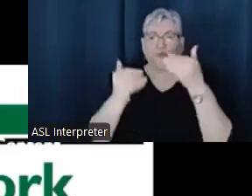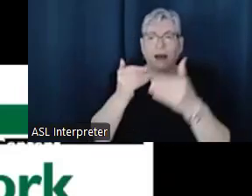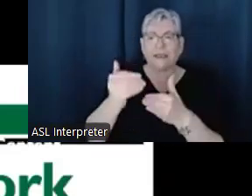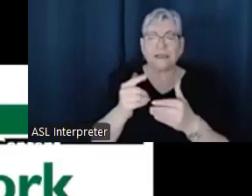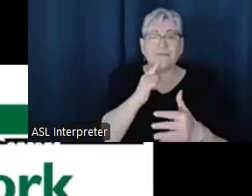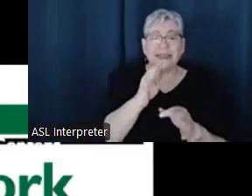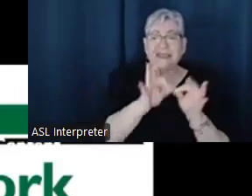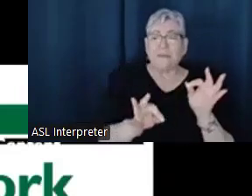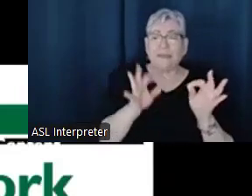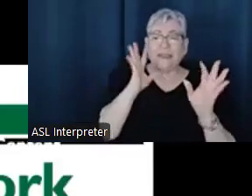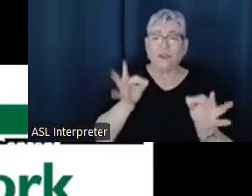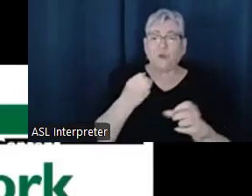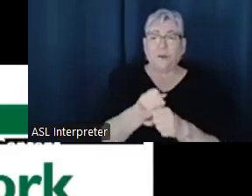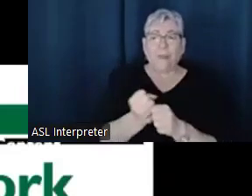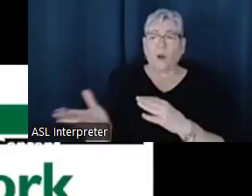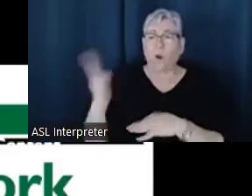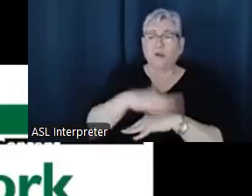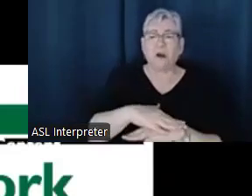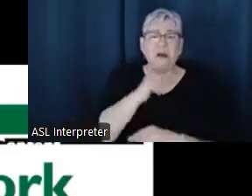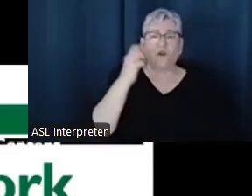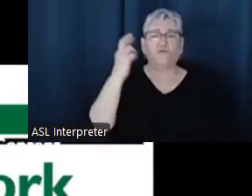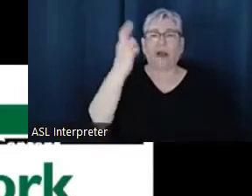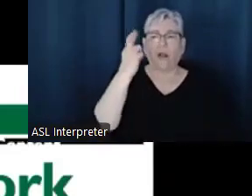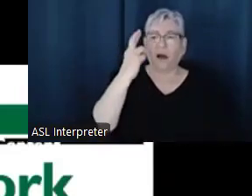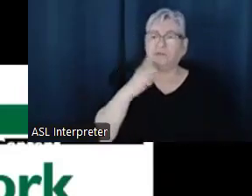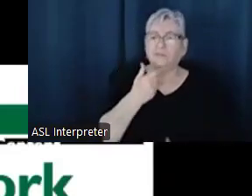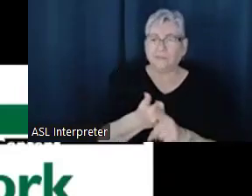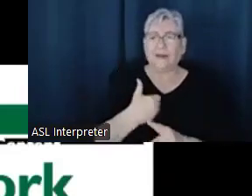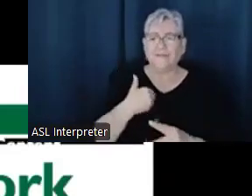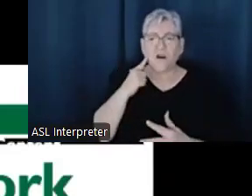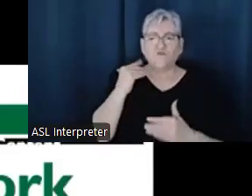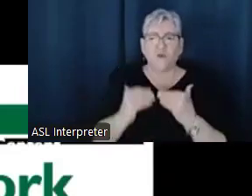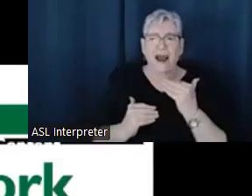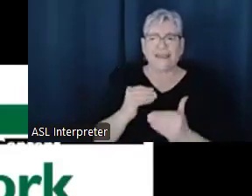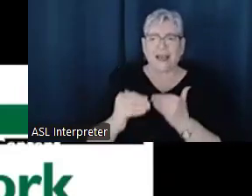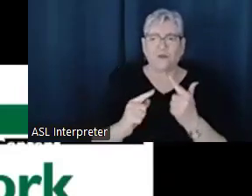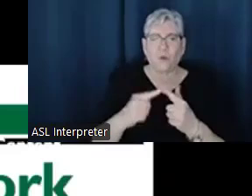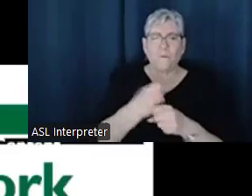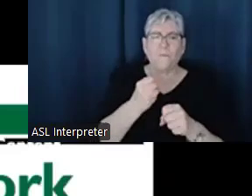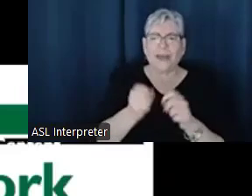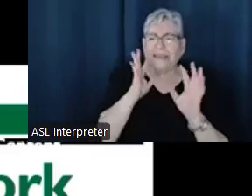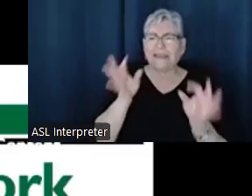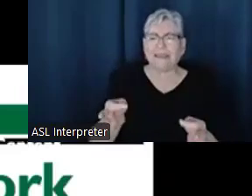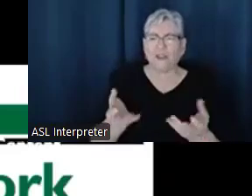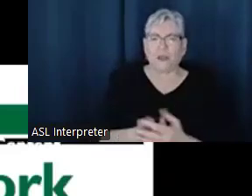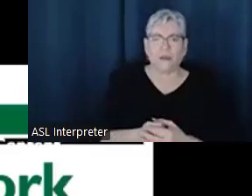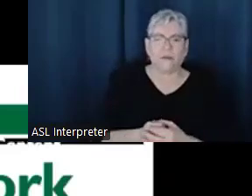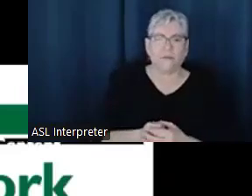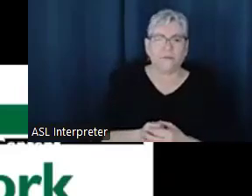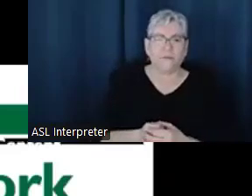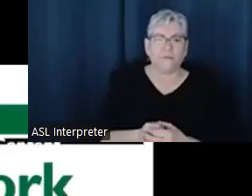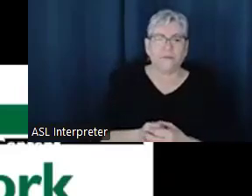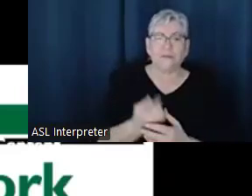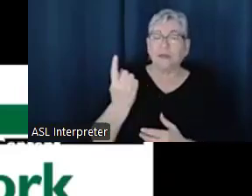go throughout the day, we don't really realize that there's a process involved in being able to make those decisions. Something that you'll keep